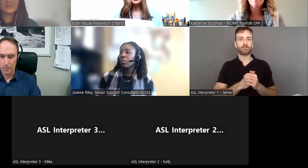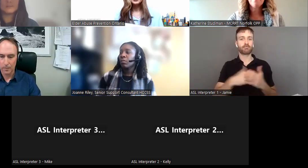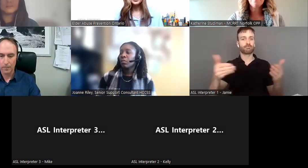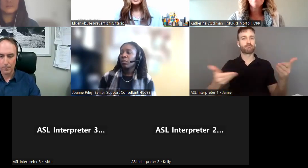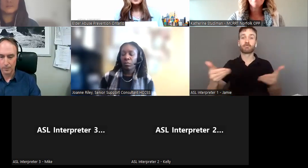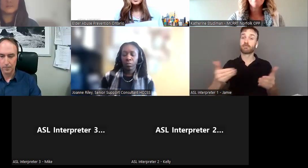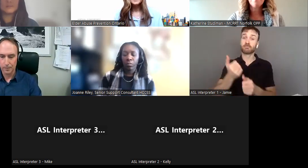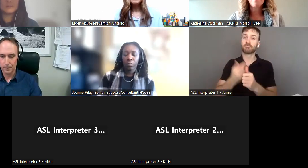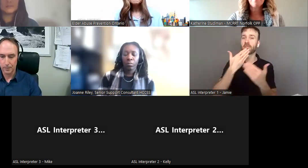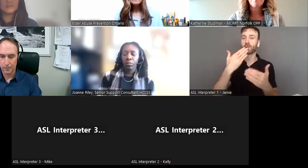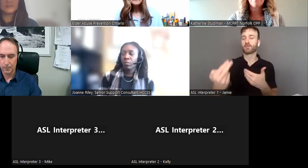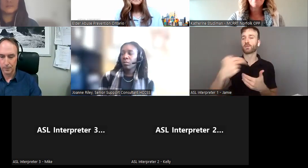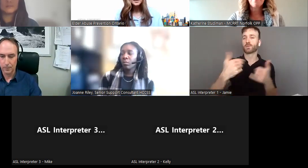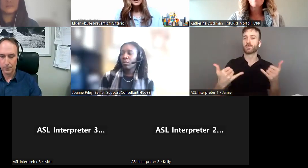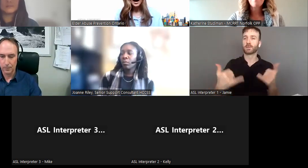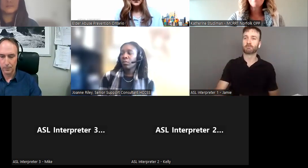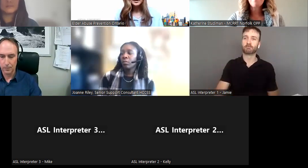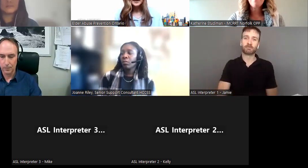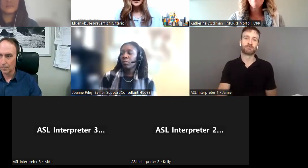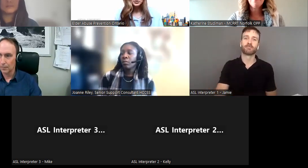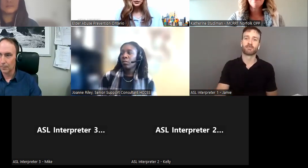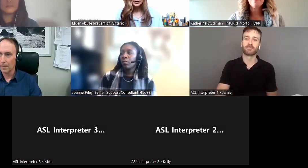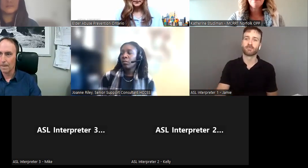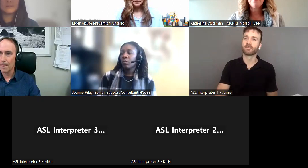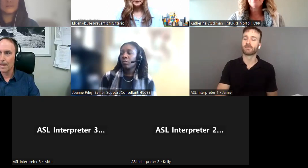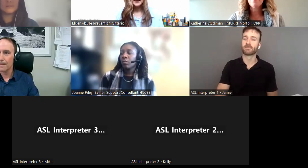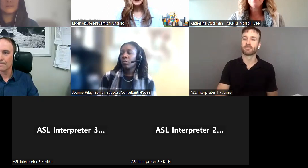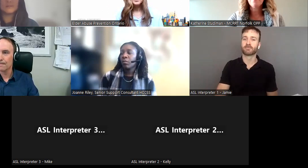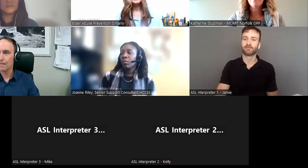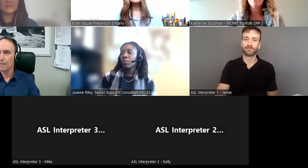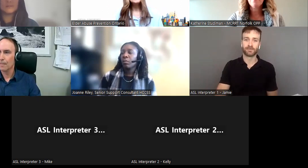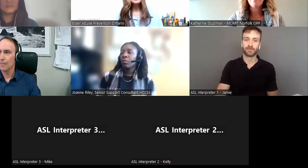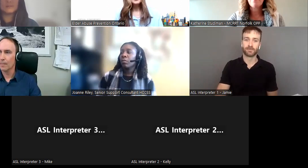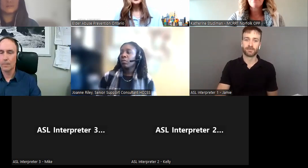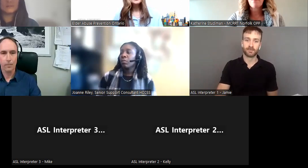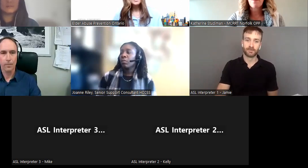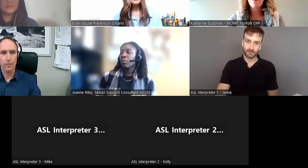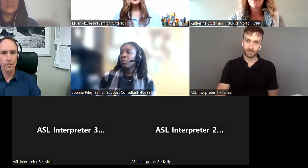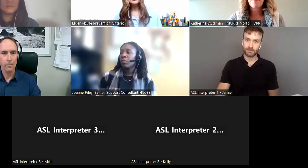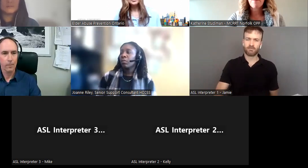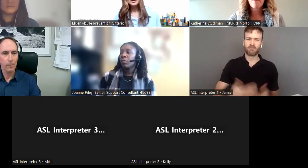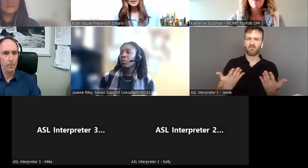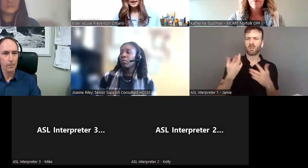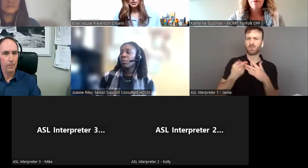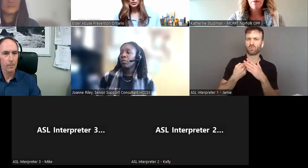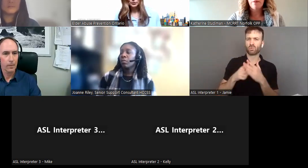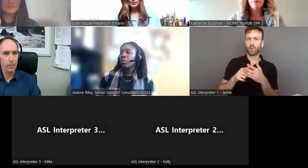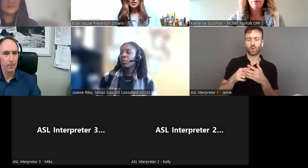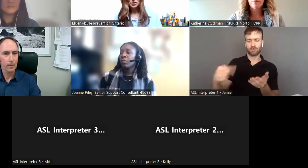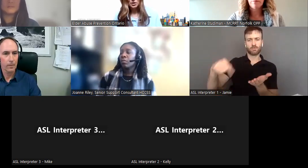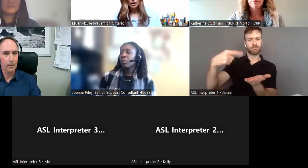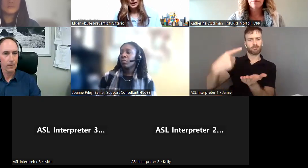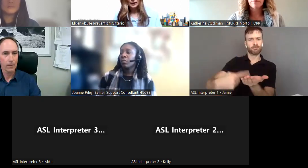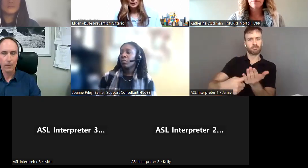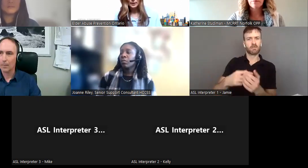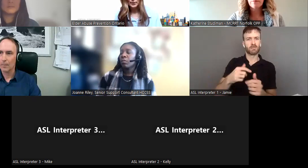everyone. Thank you for joining us today. I would like to begin the panel by just having everyone just take 2 to 3